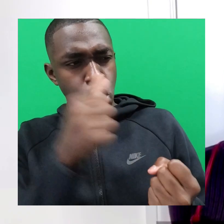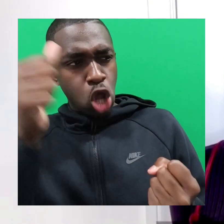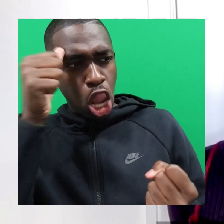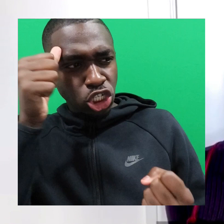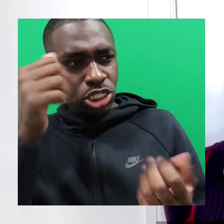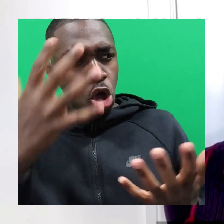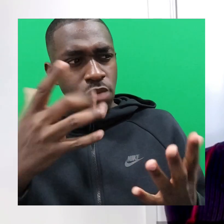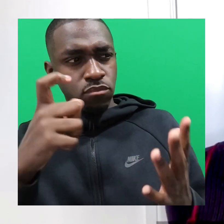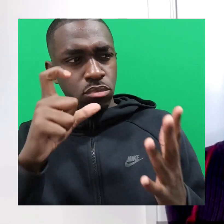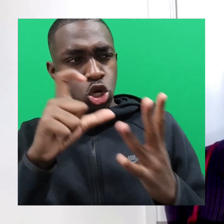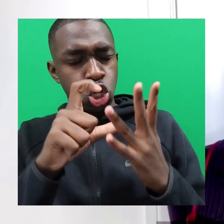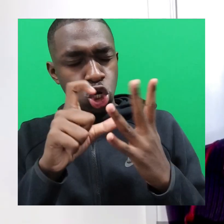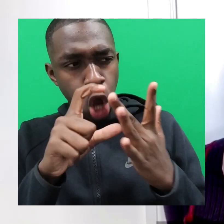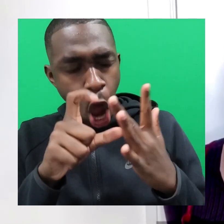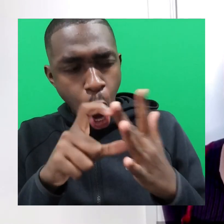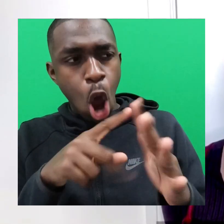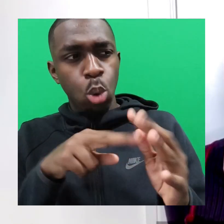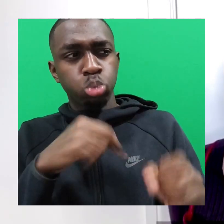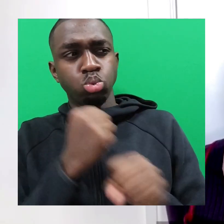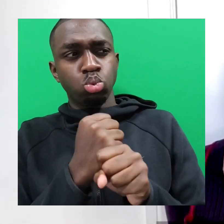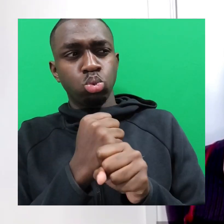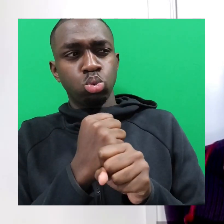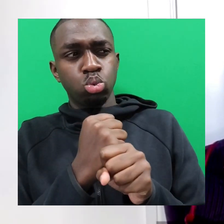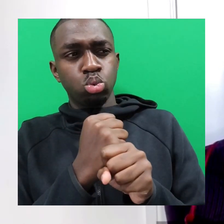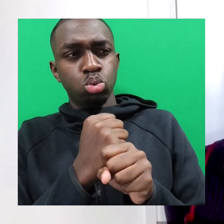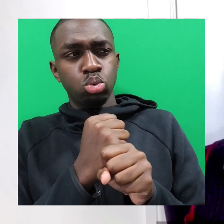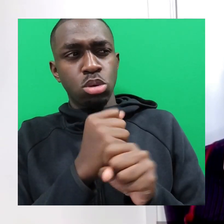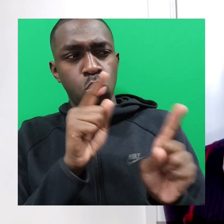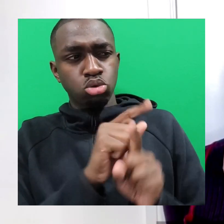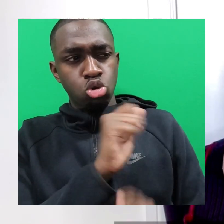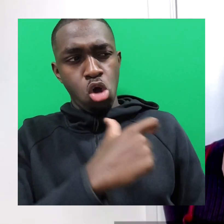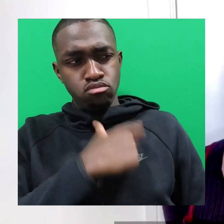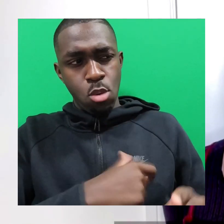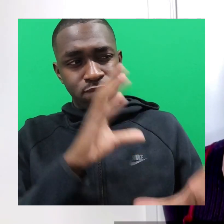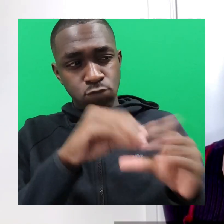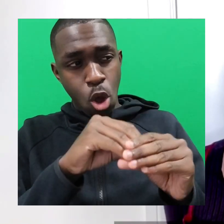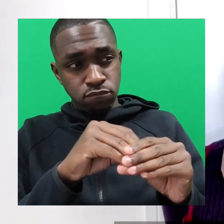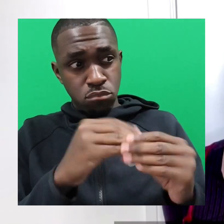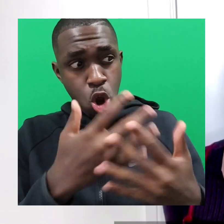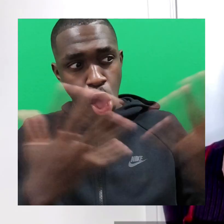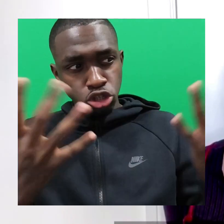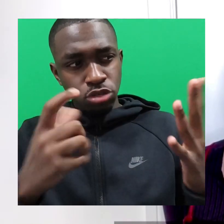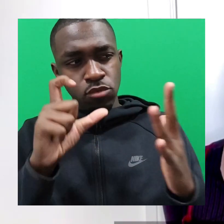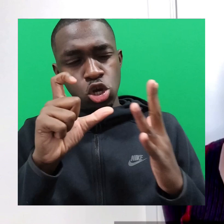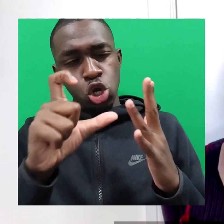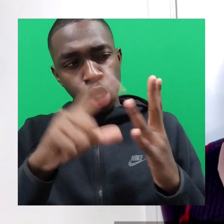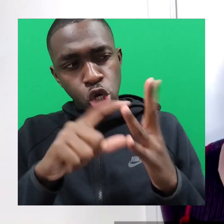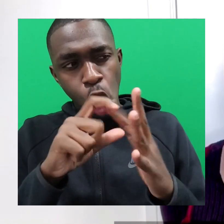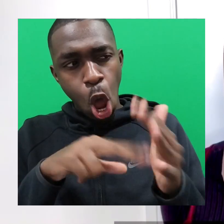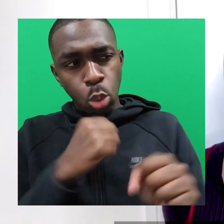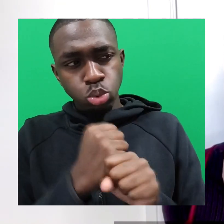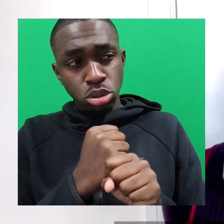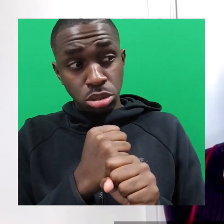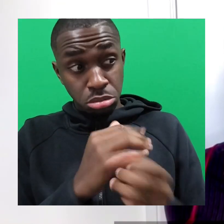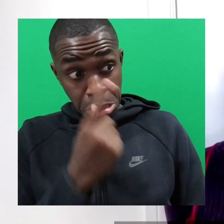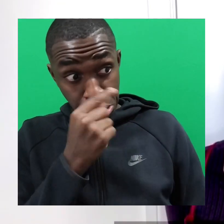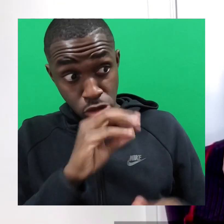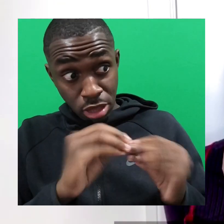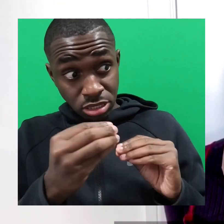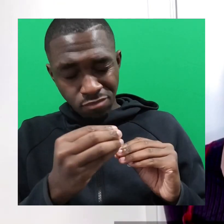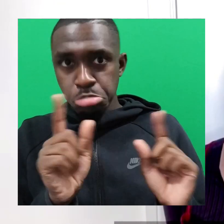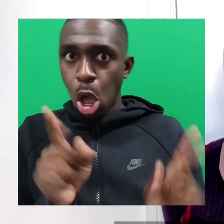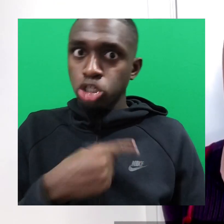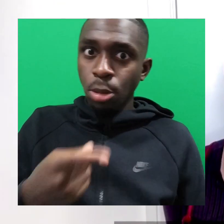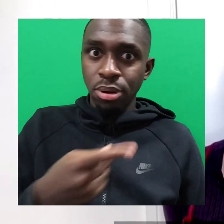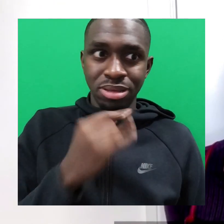they automatically assume that you can't be creative either. Even though my current role isn't as creative as